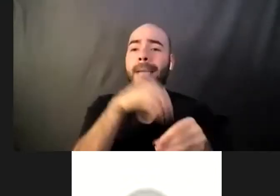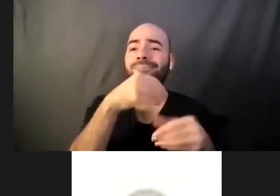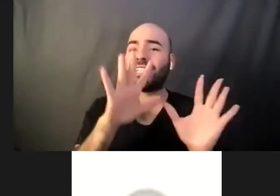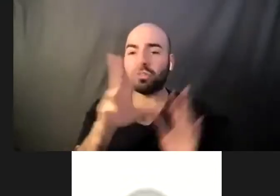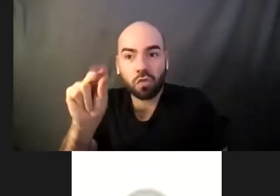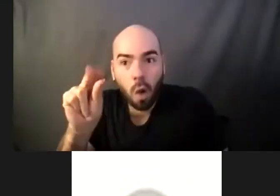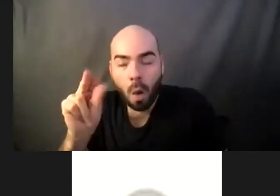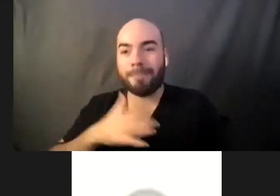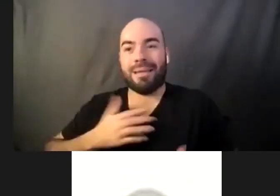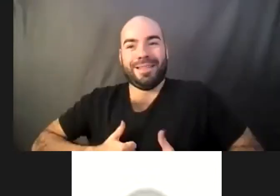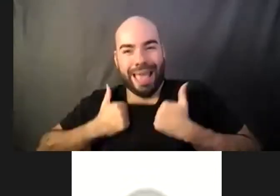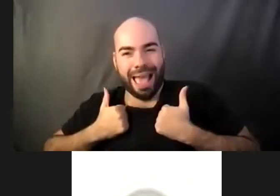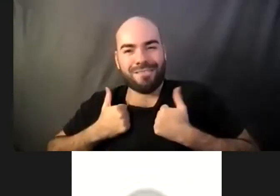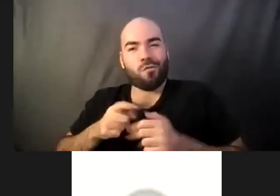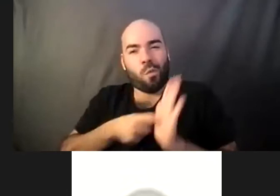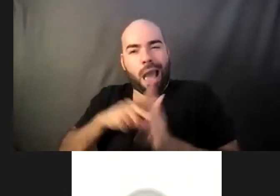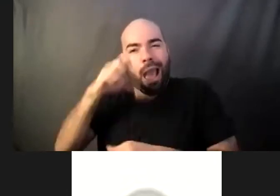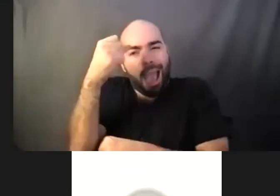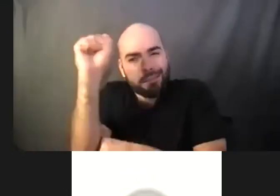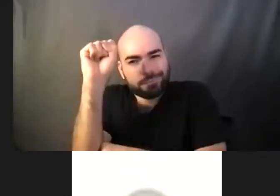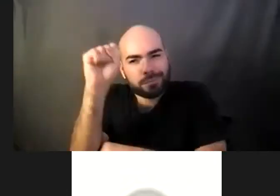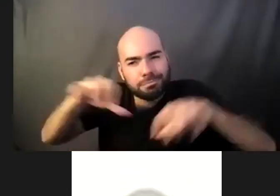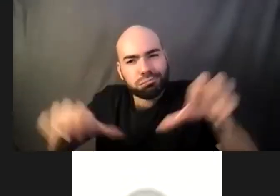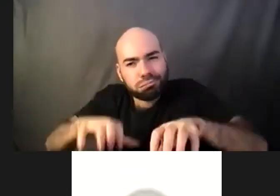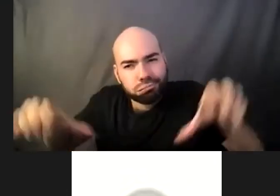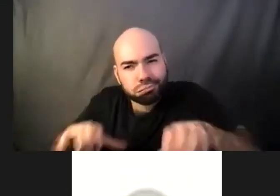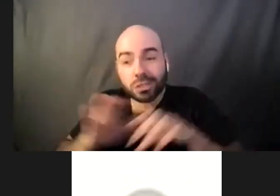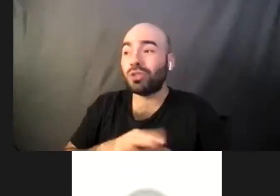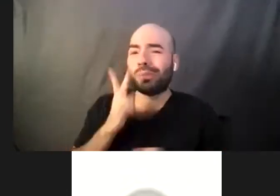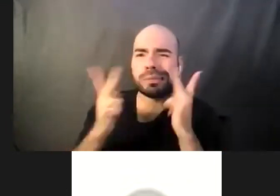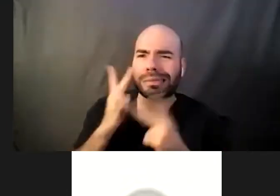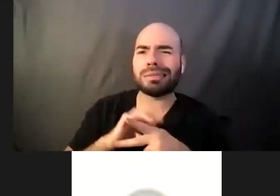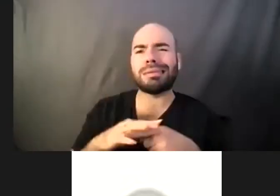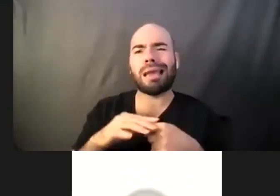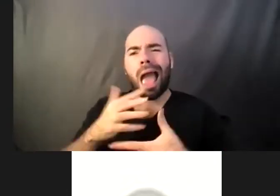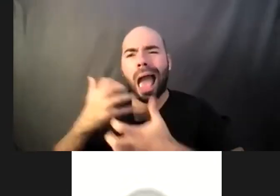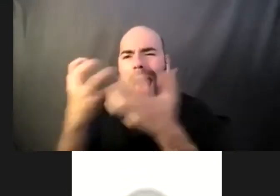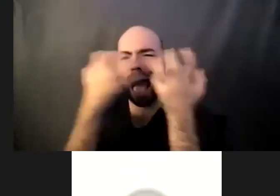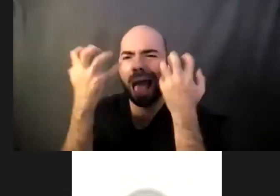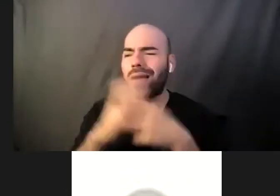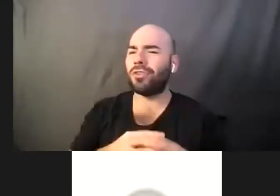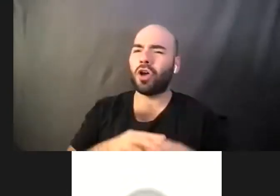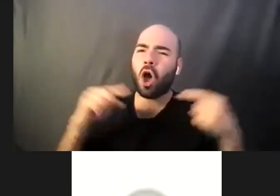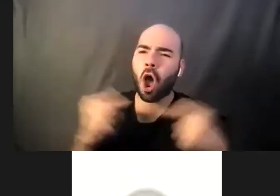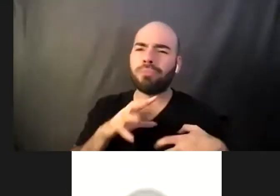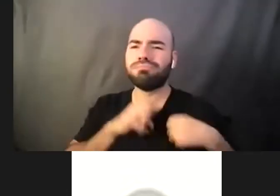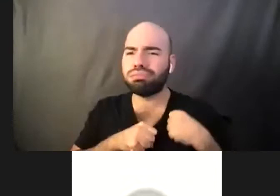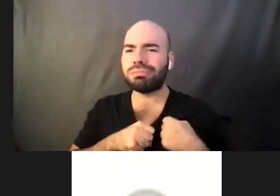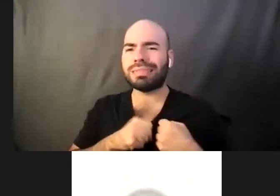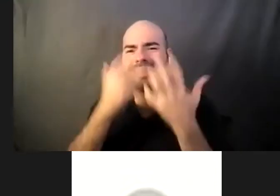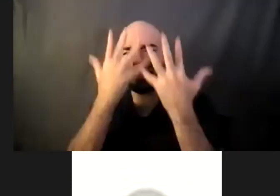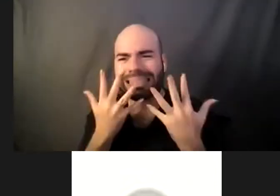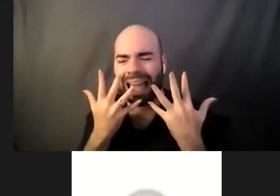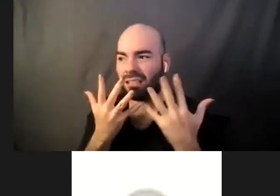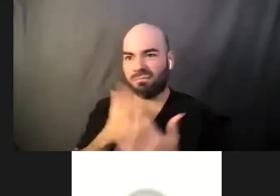my life, right? Especially when we see so much anger and hurt and sadness come through our doors. And it's funny that people